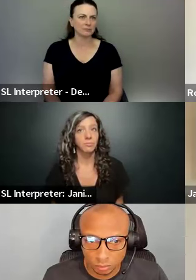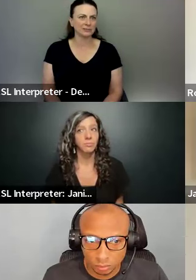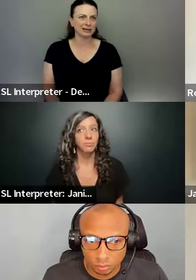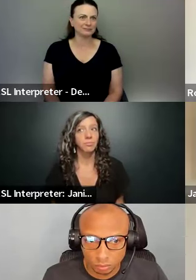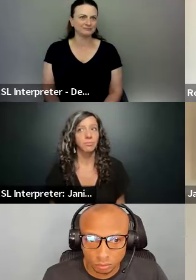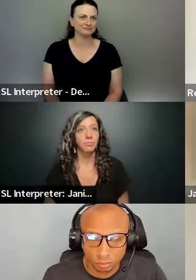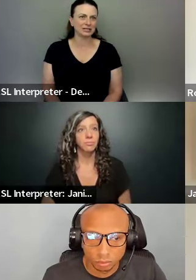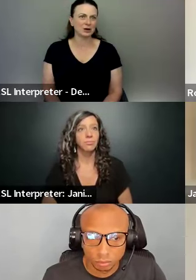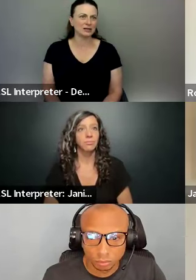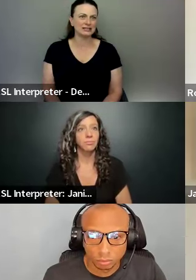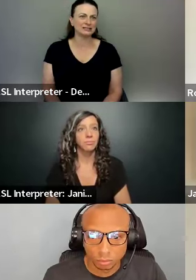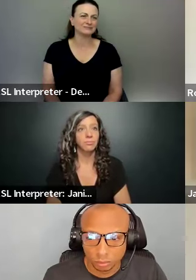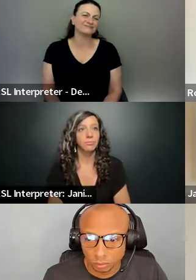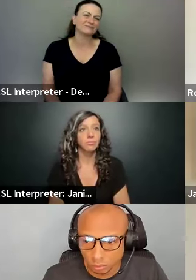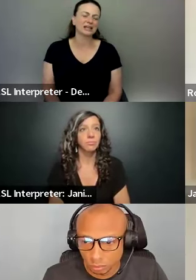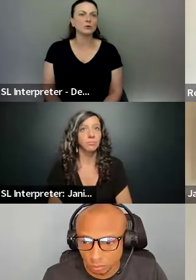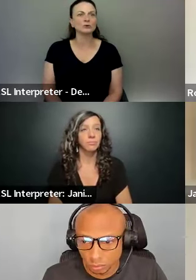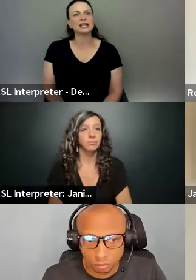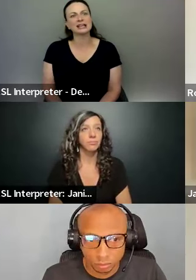Or